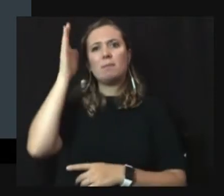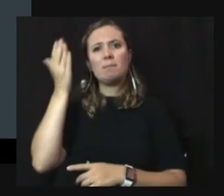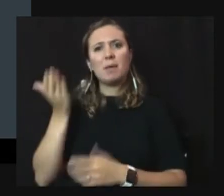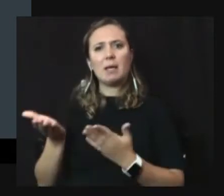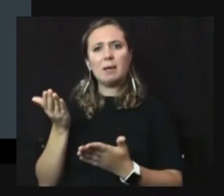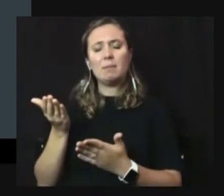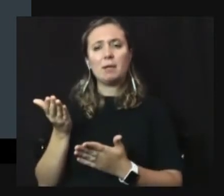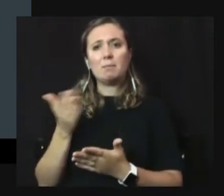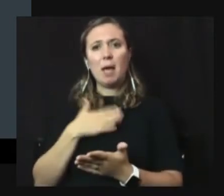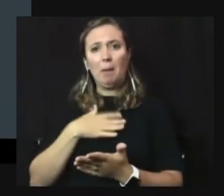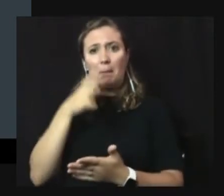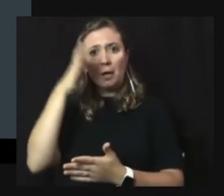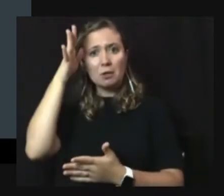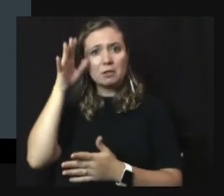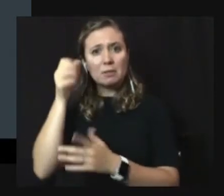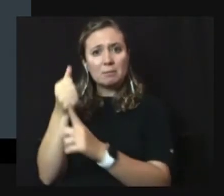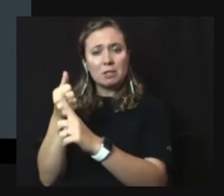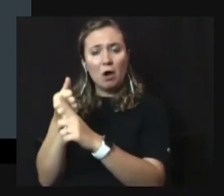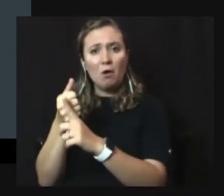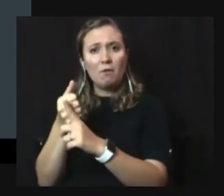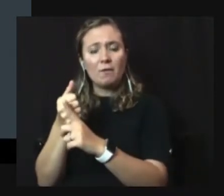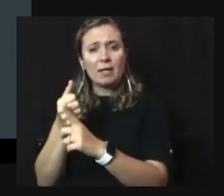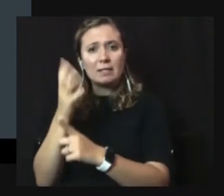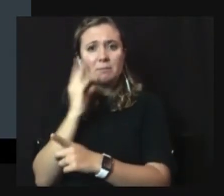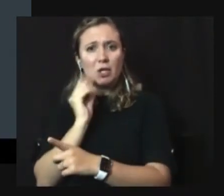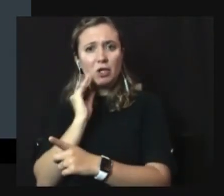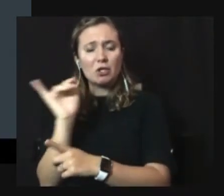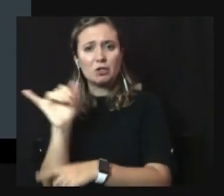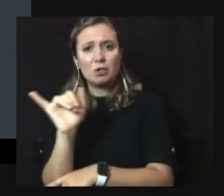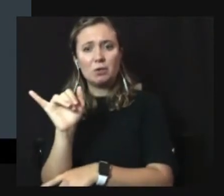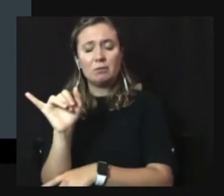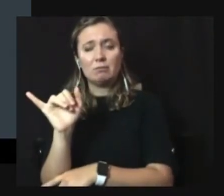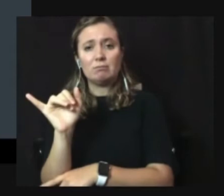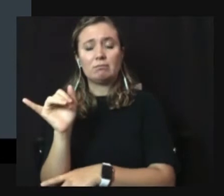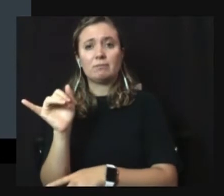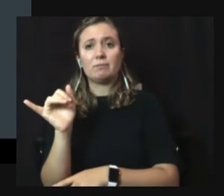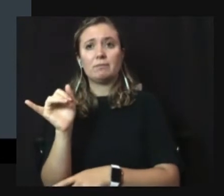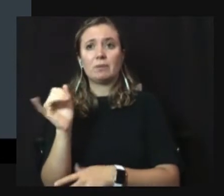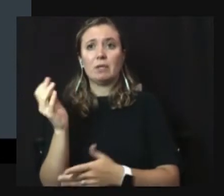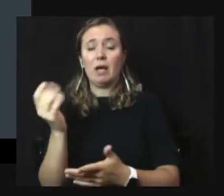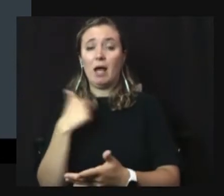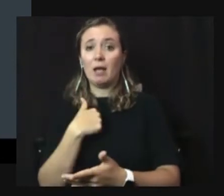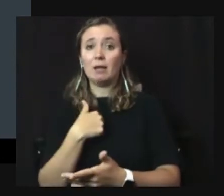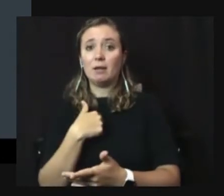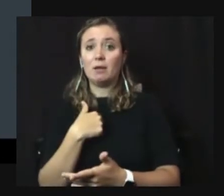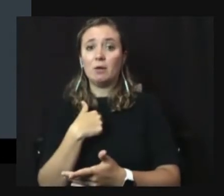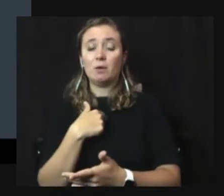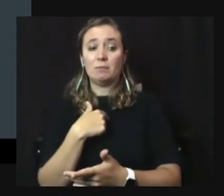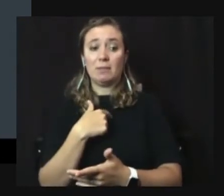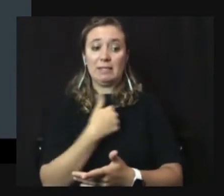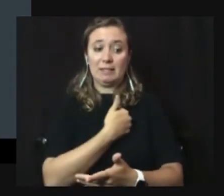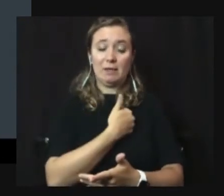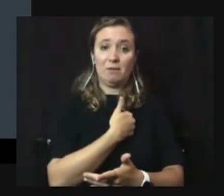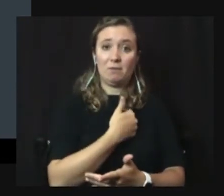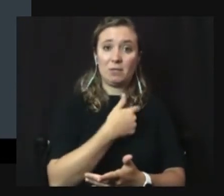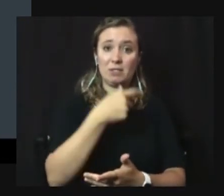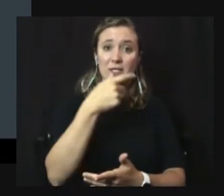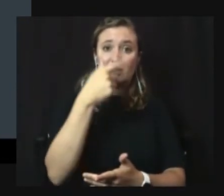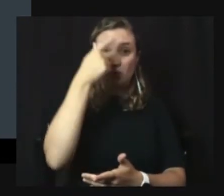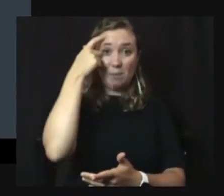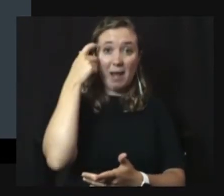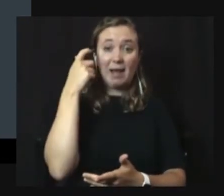also experienced? And yes, I was a very traumatic child. In addition to all my formal diagnoses, I